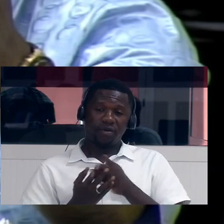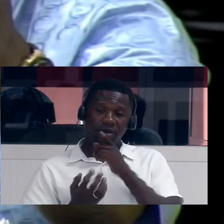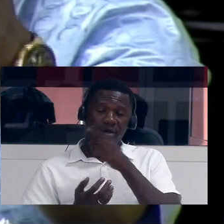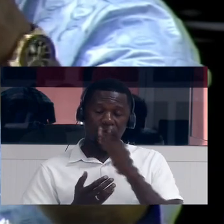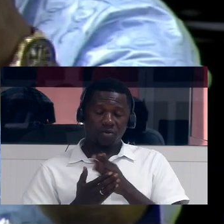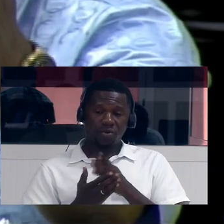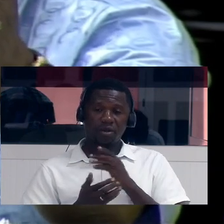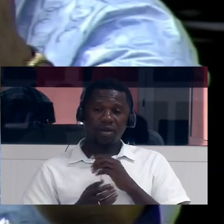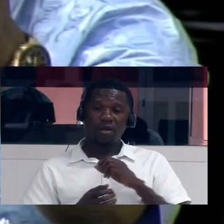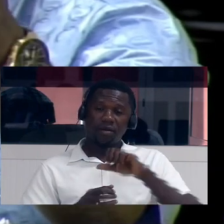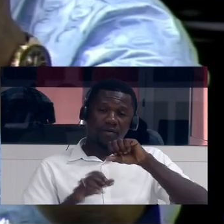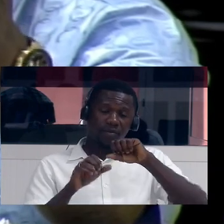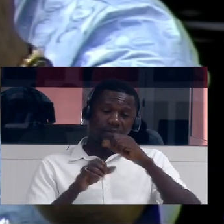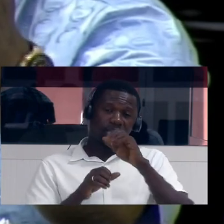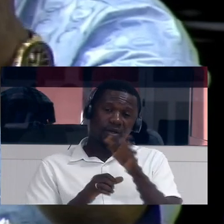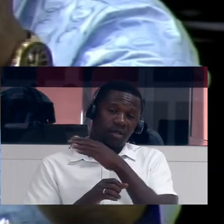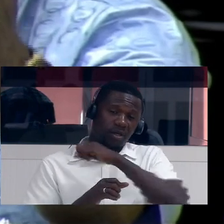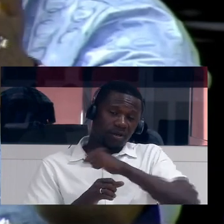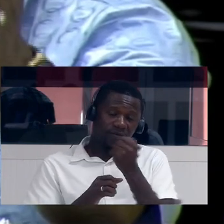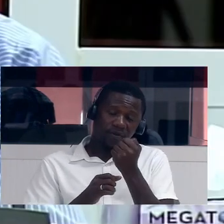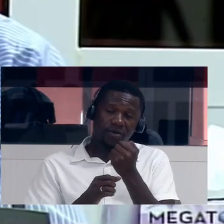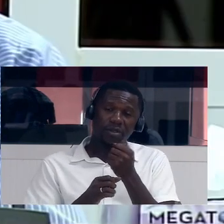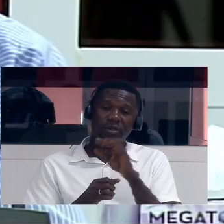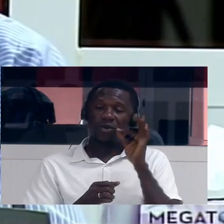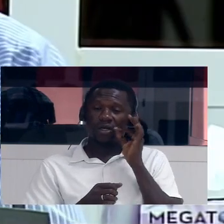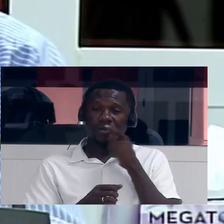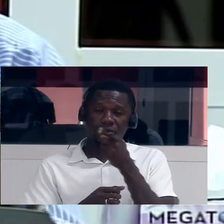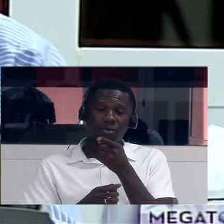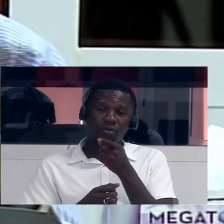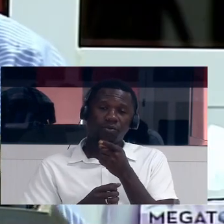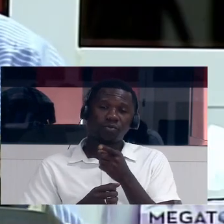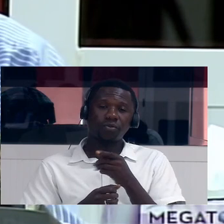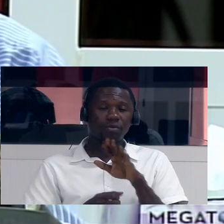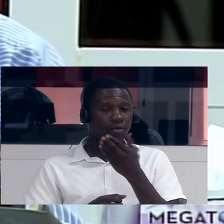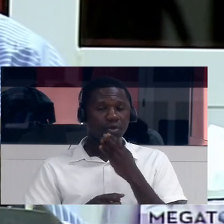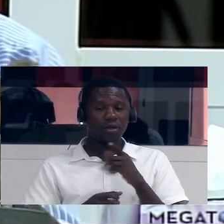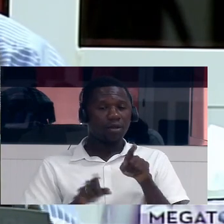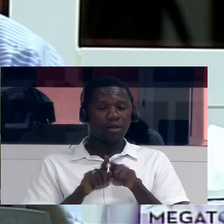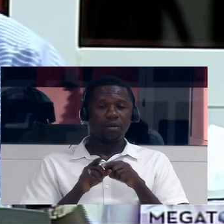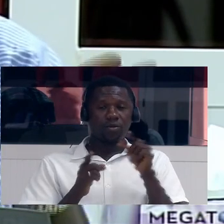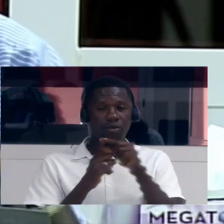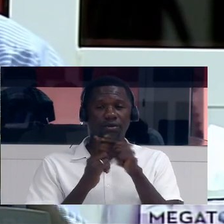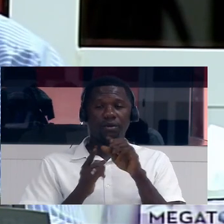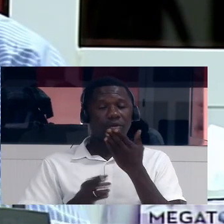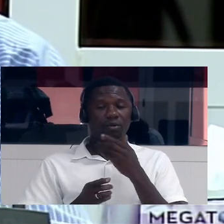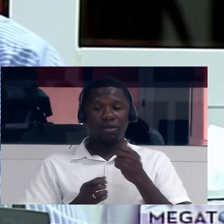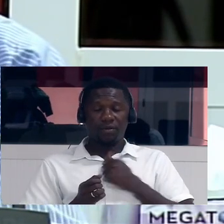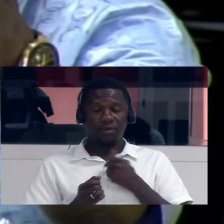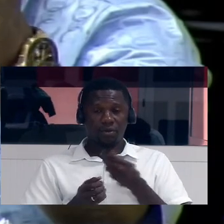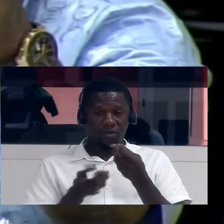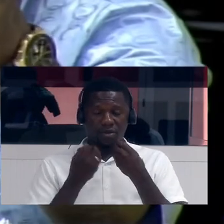orders by refusing to share those answers with you? Maybe the same word comes into play again. Maybe they were afraid to tell me the truth.